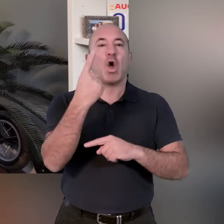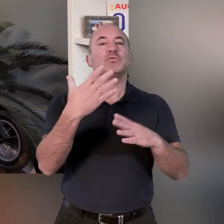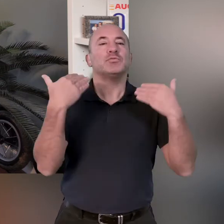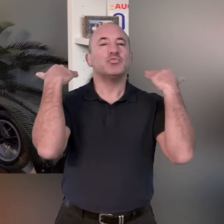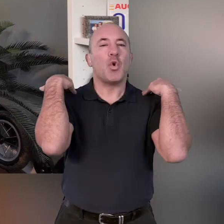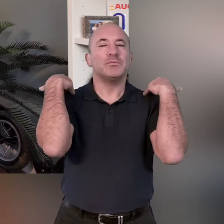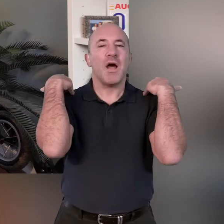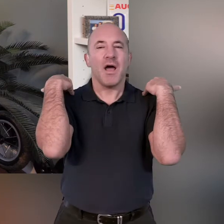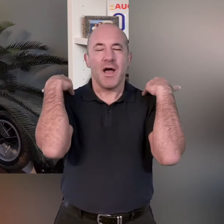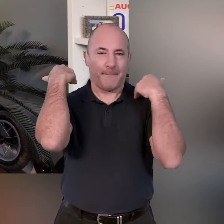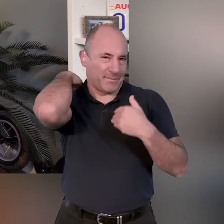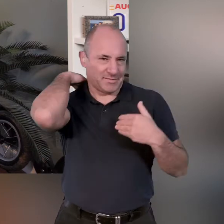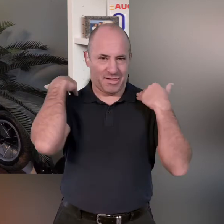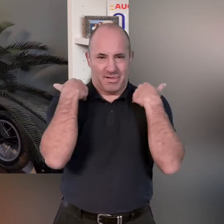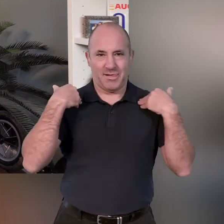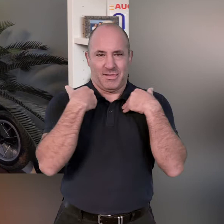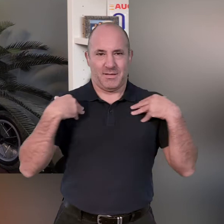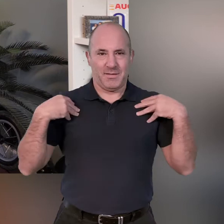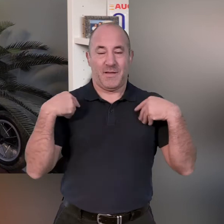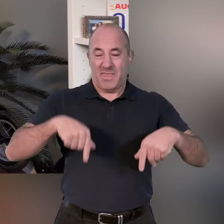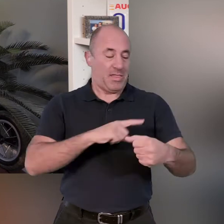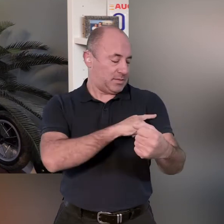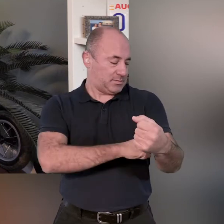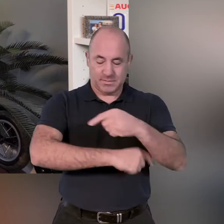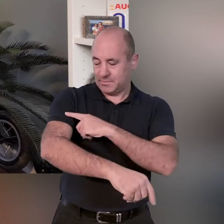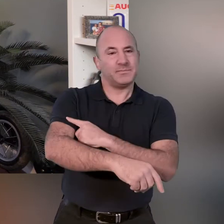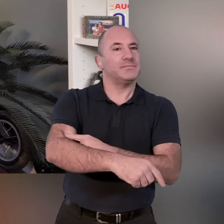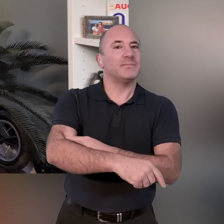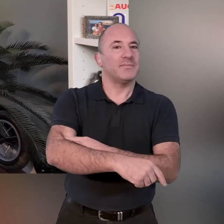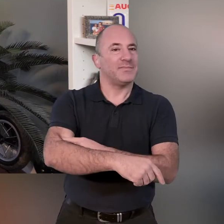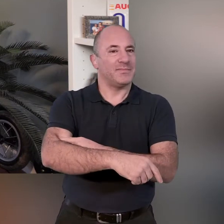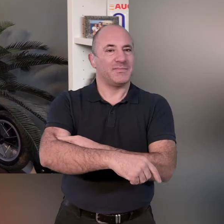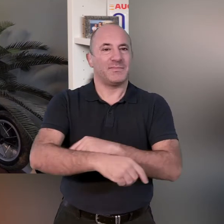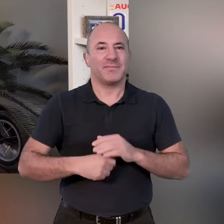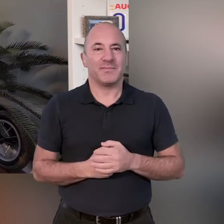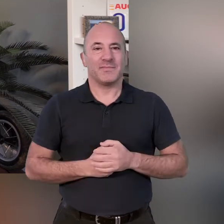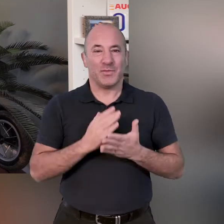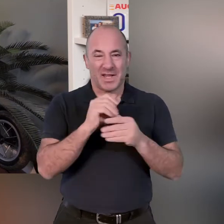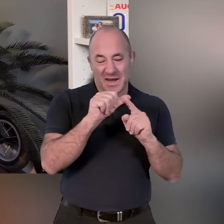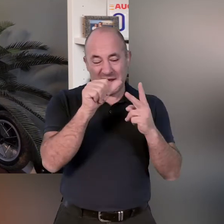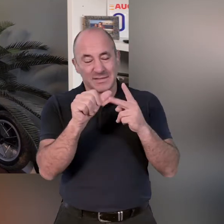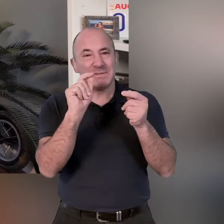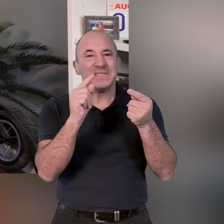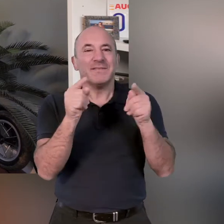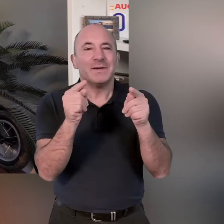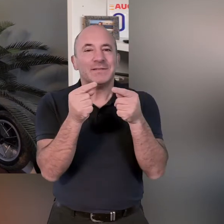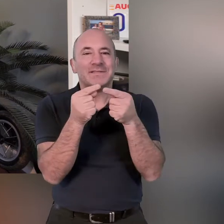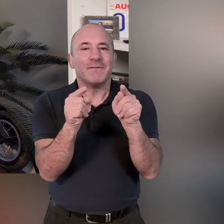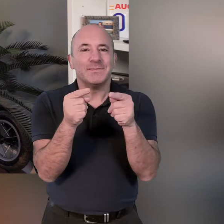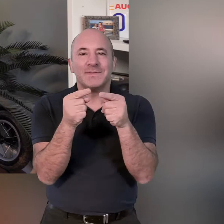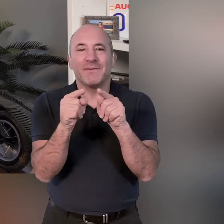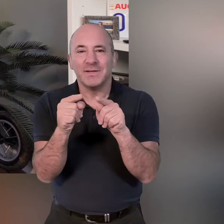our shoulders, specifically in the middle. This one is working on our biceps here. So this is just a little bit